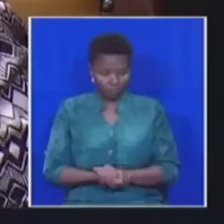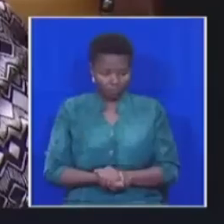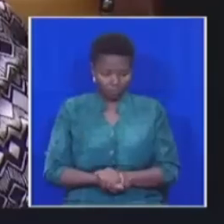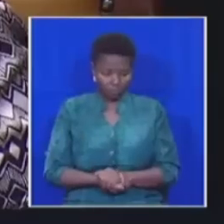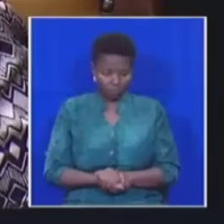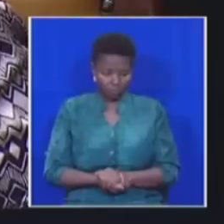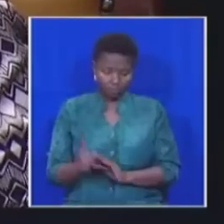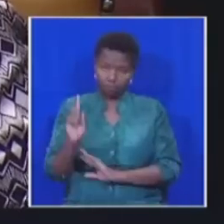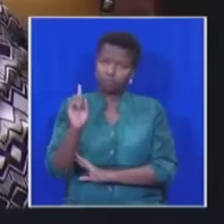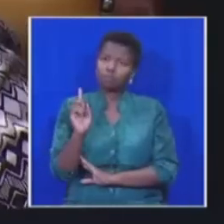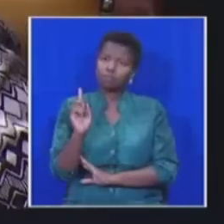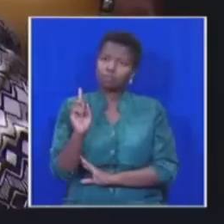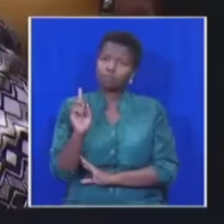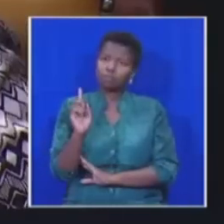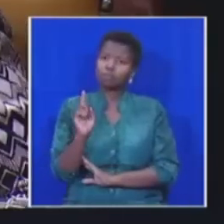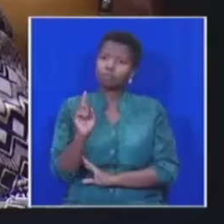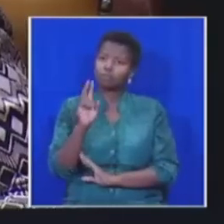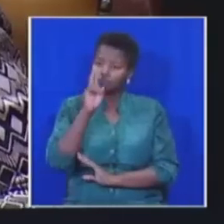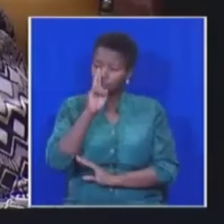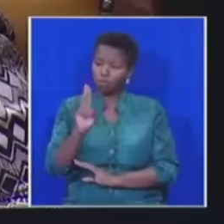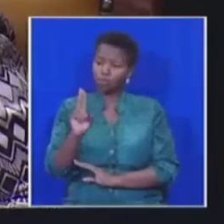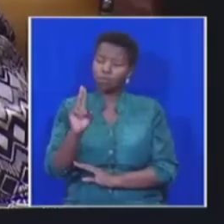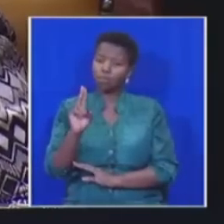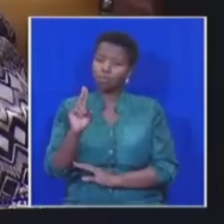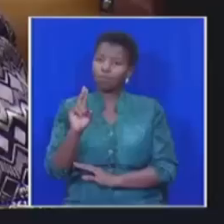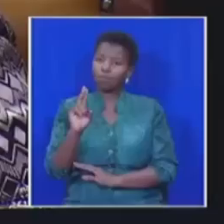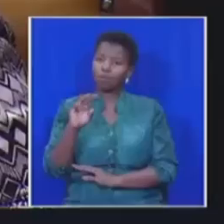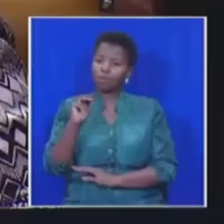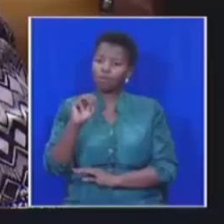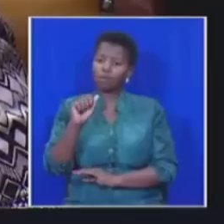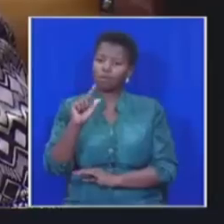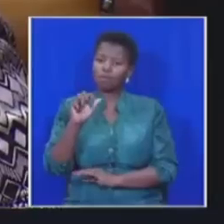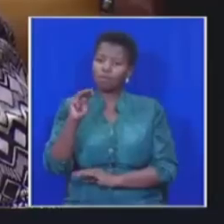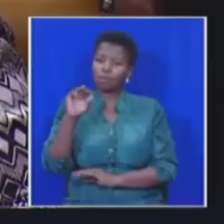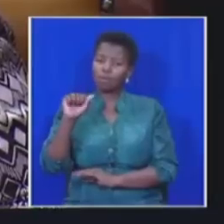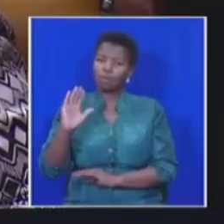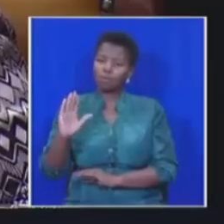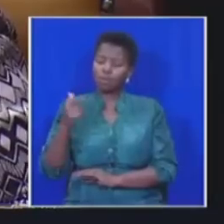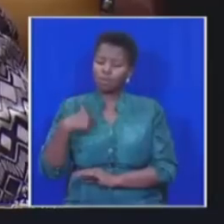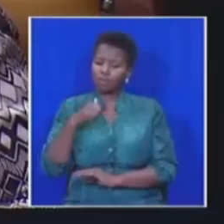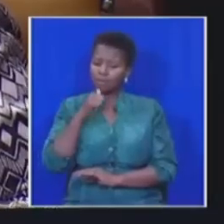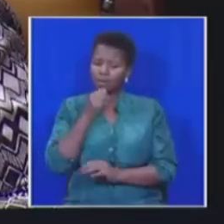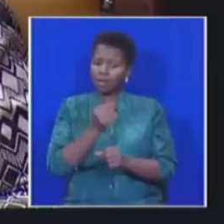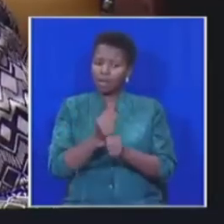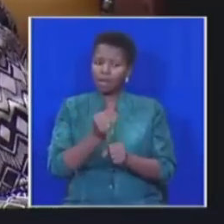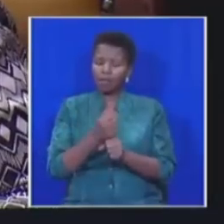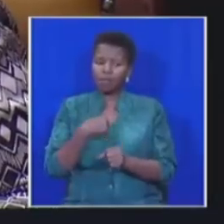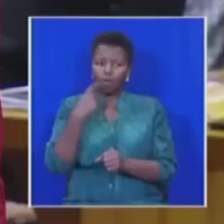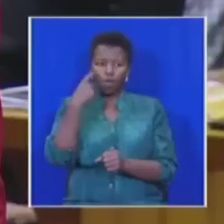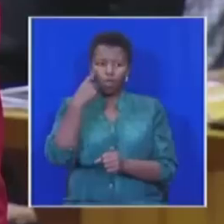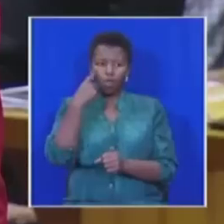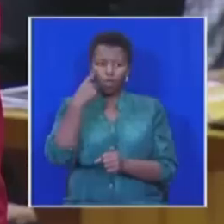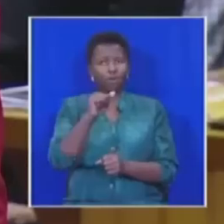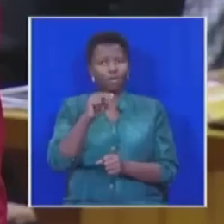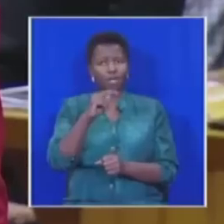Honorable Chair. Honorable Malema. I never thought I would live for a day where the ANC is Honorable Malema, what are